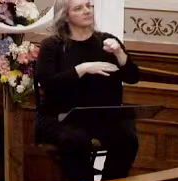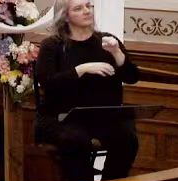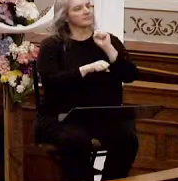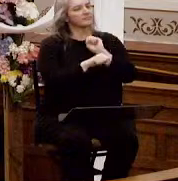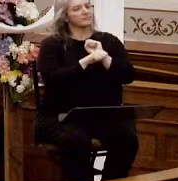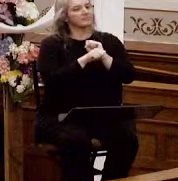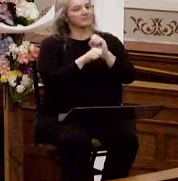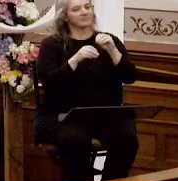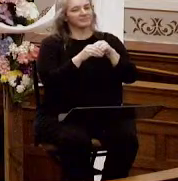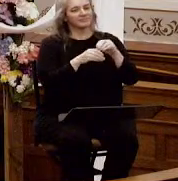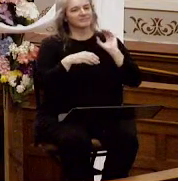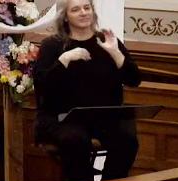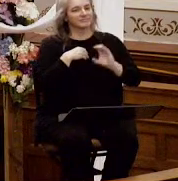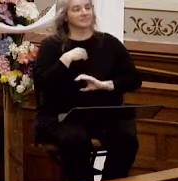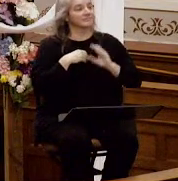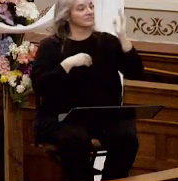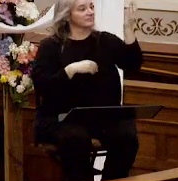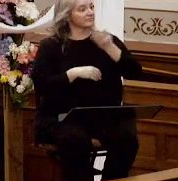Christ.